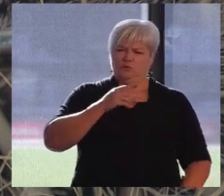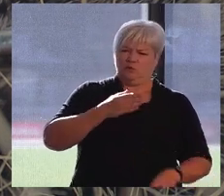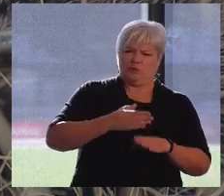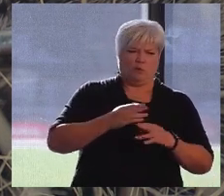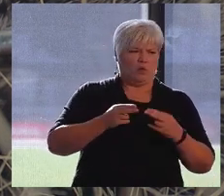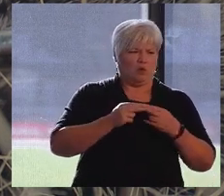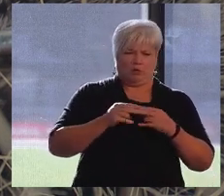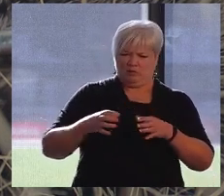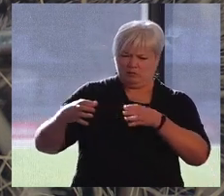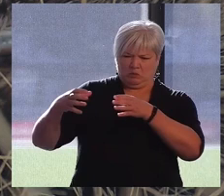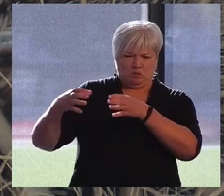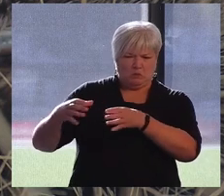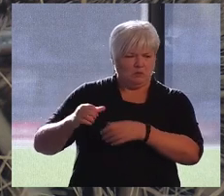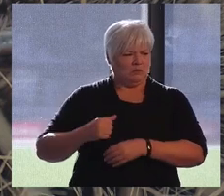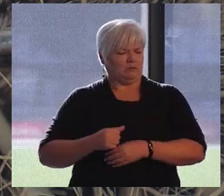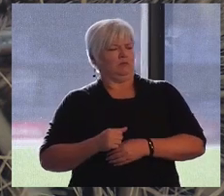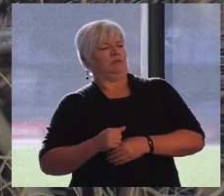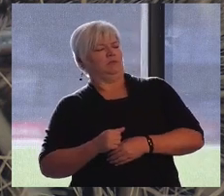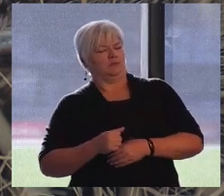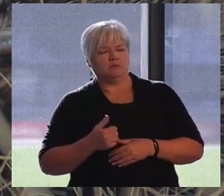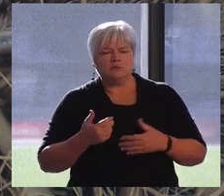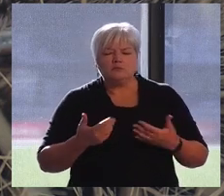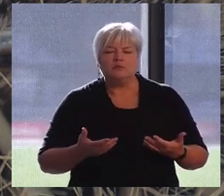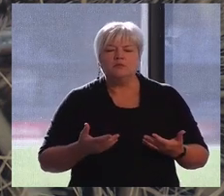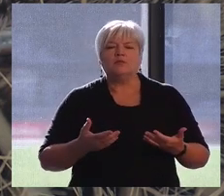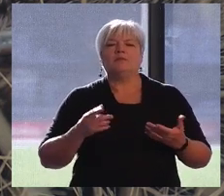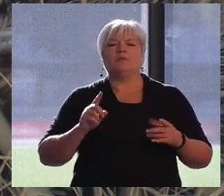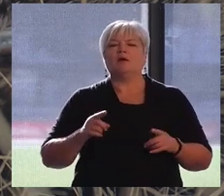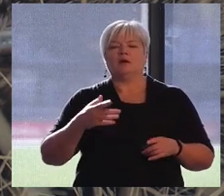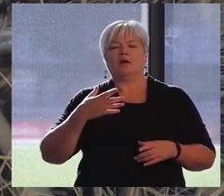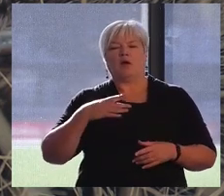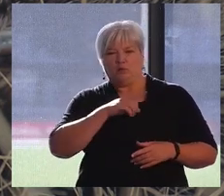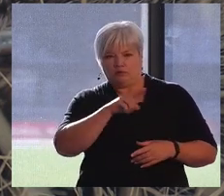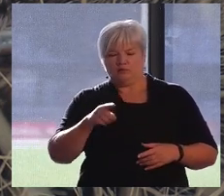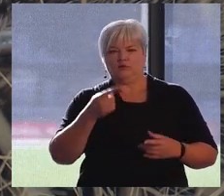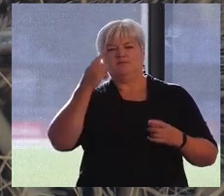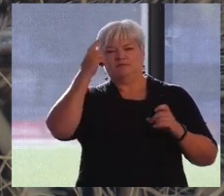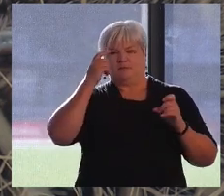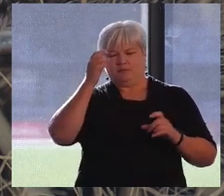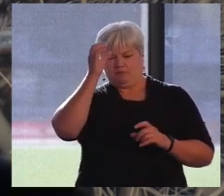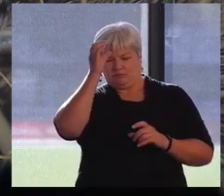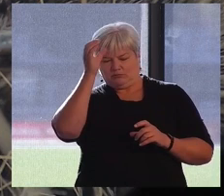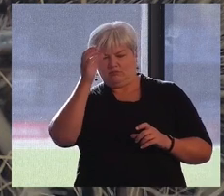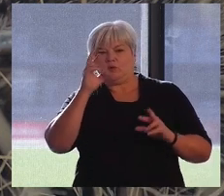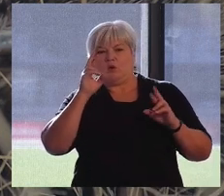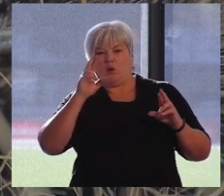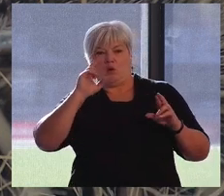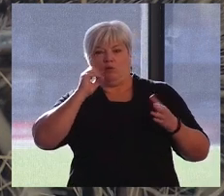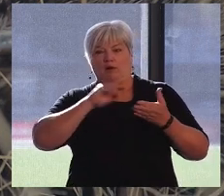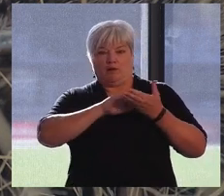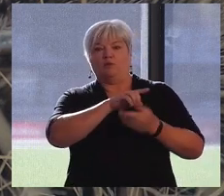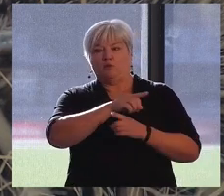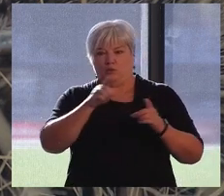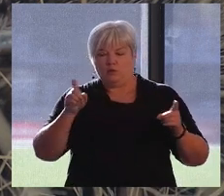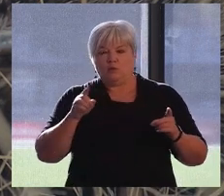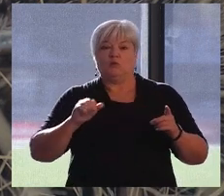conservative voter base and conservative politicians. But I want to leave you with a concept that I hope will be practical and useful for all your